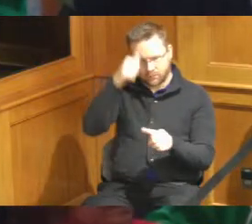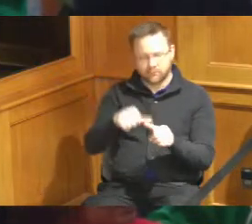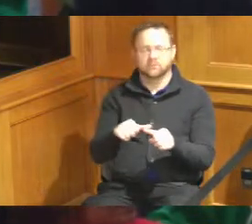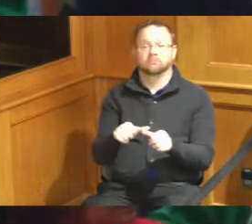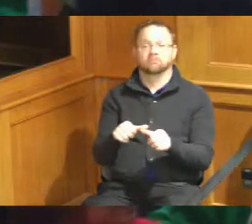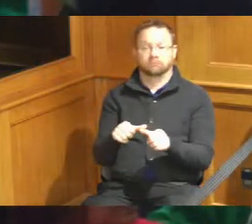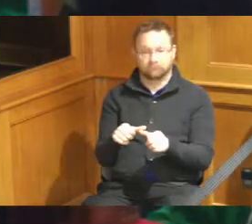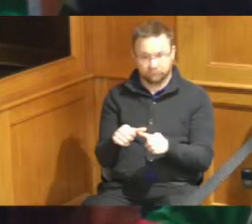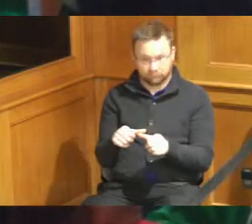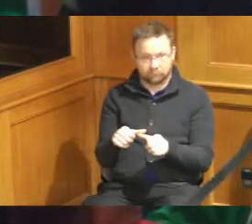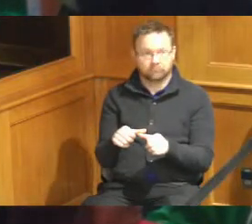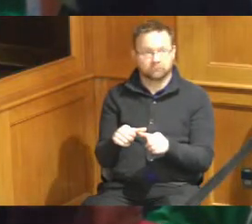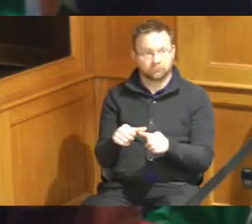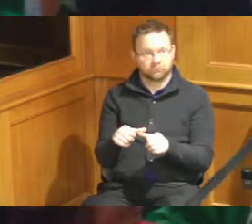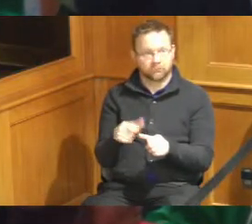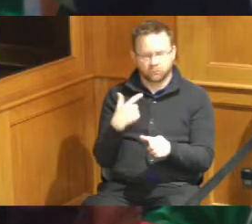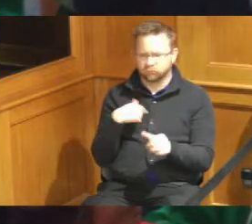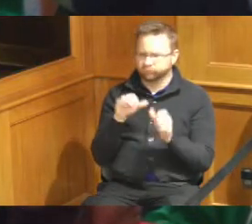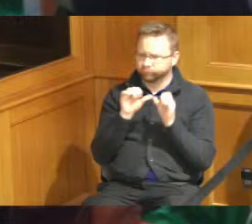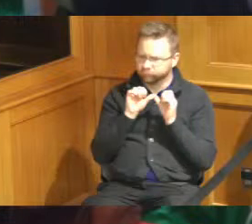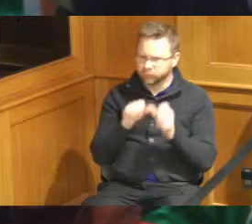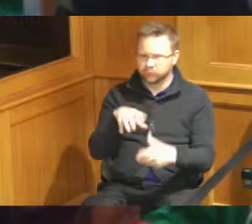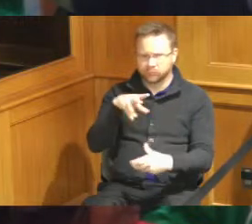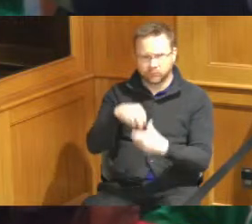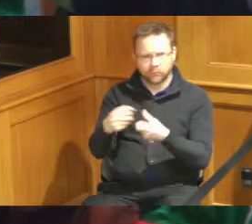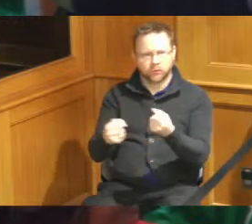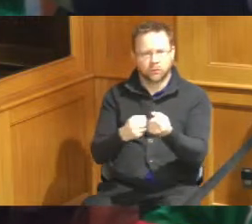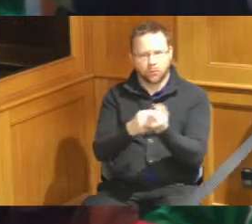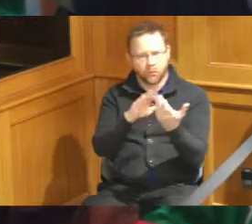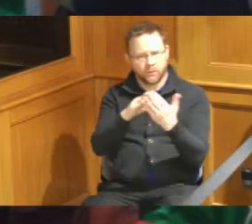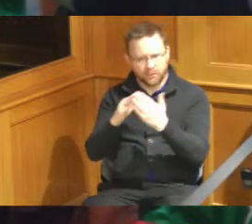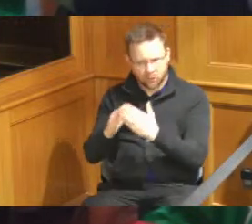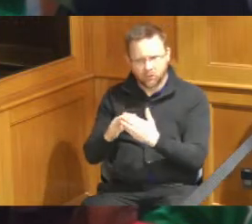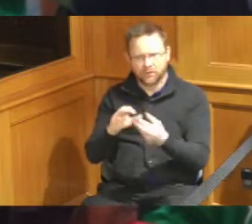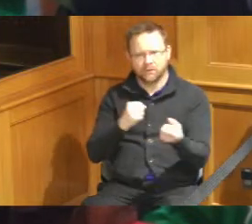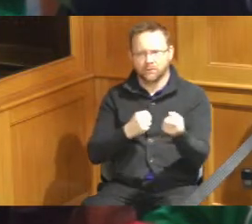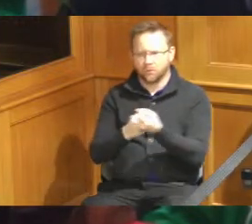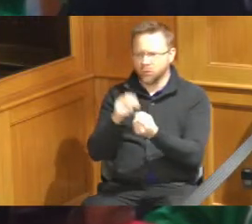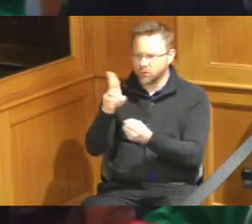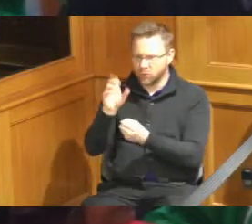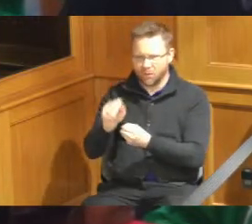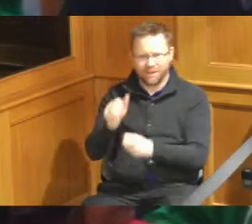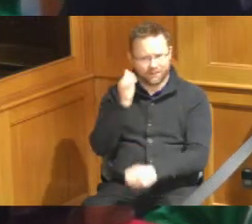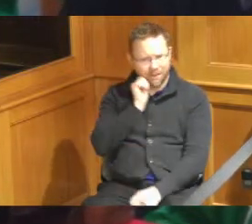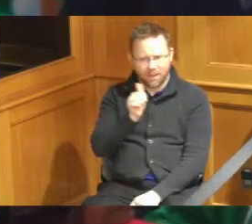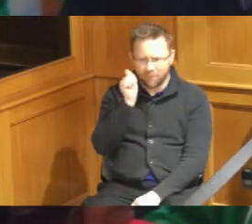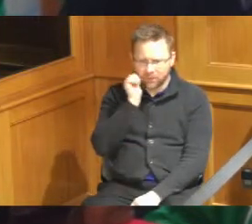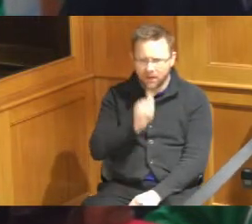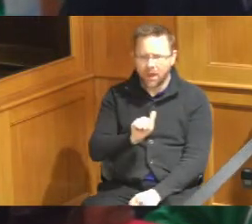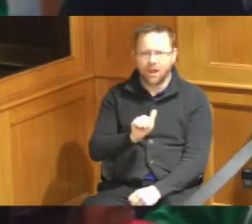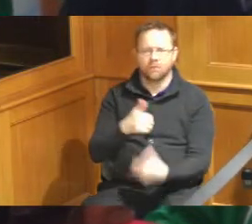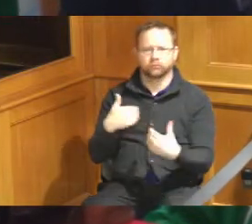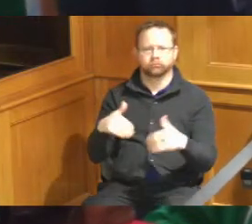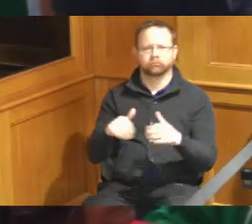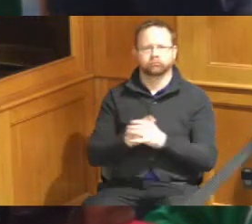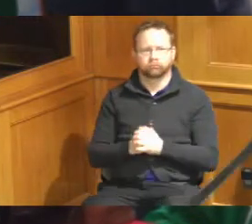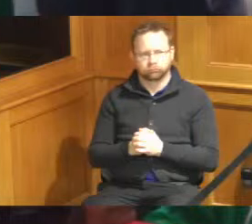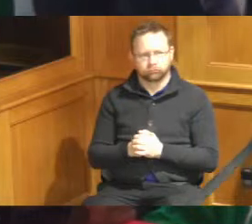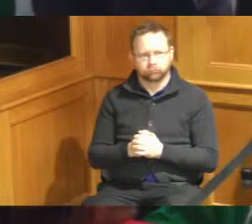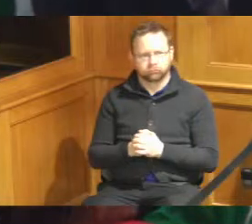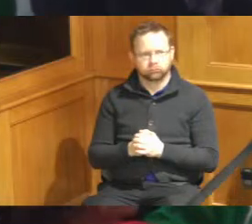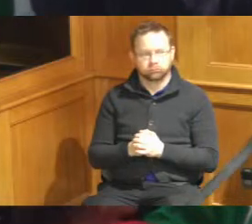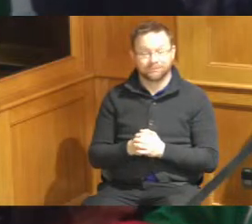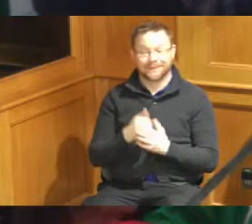have continued to make contributions to this country day in and day out. And one thing I will